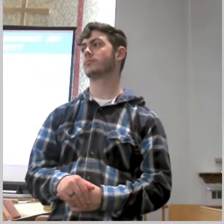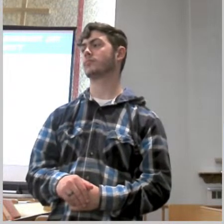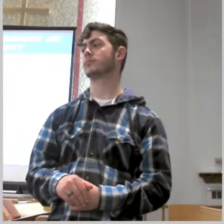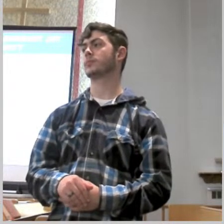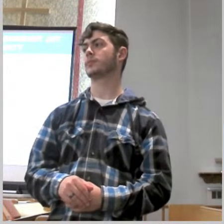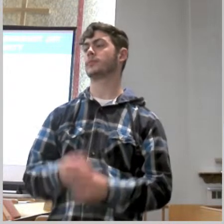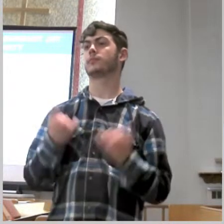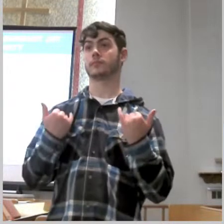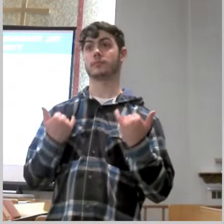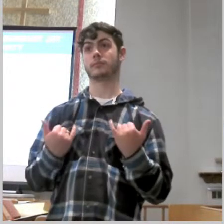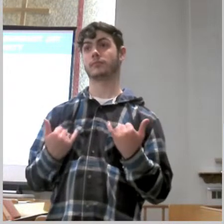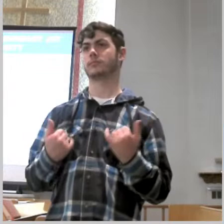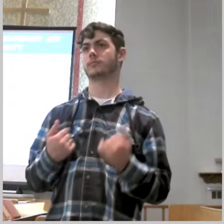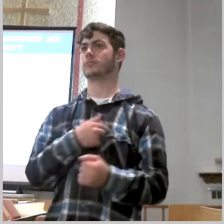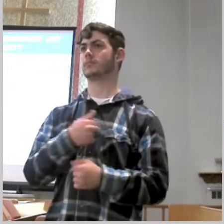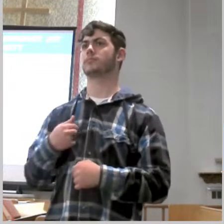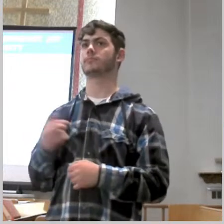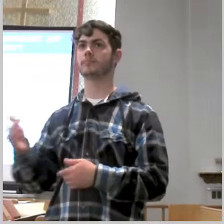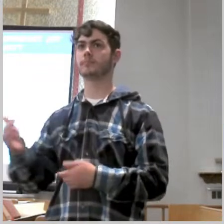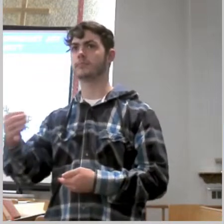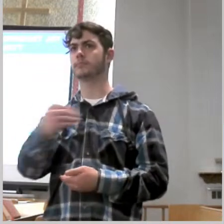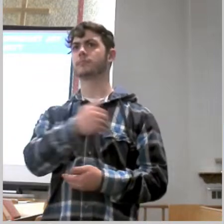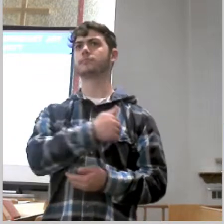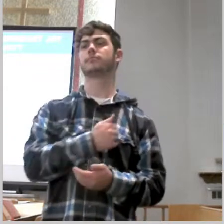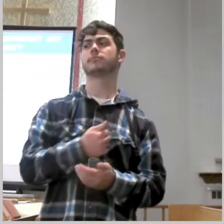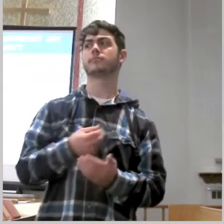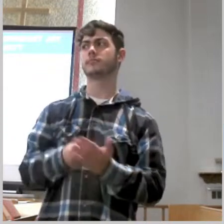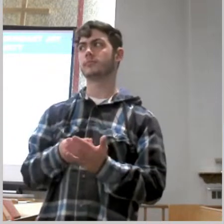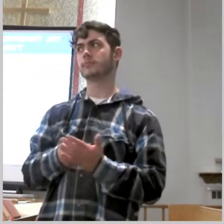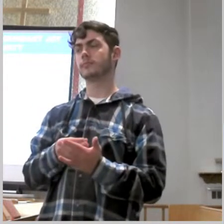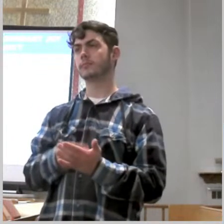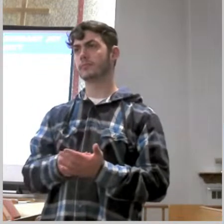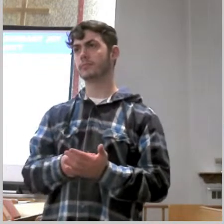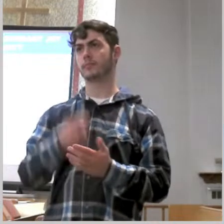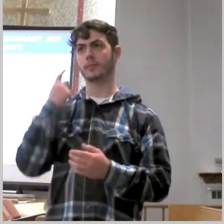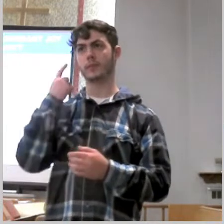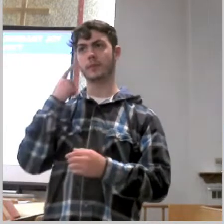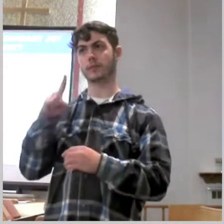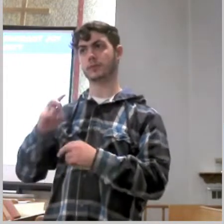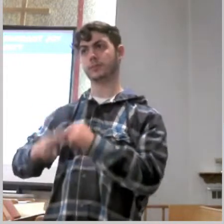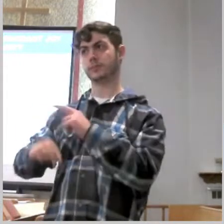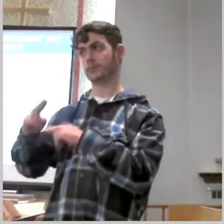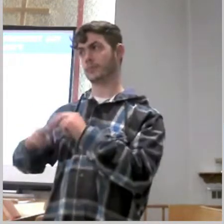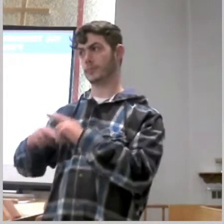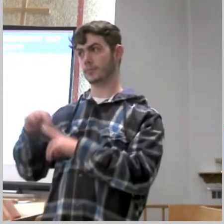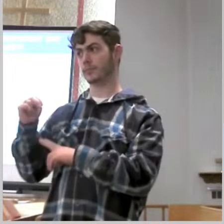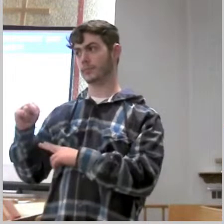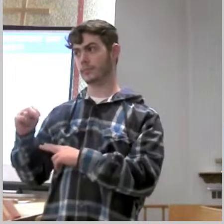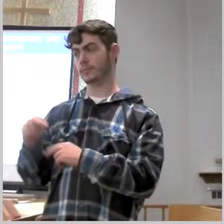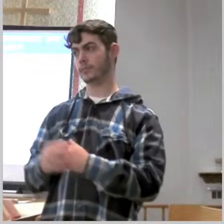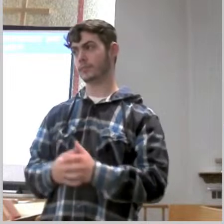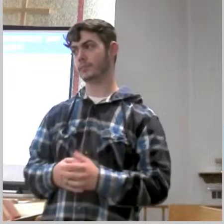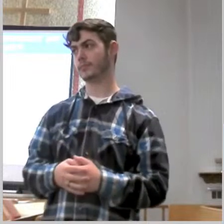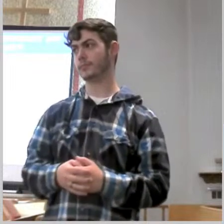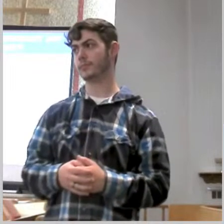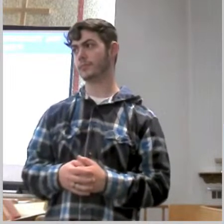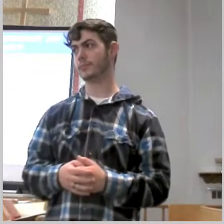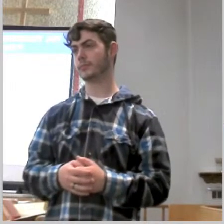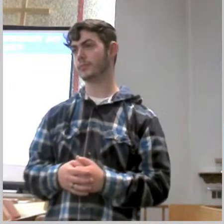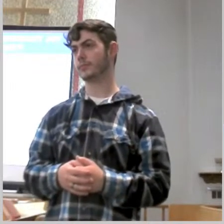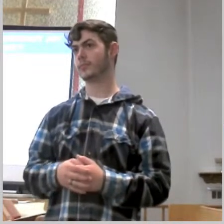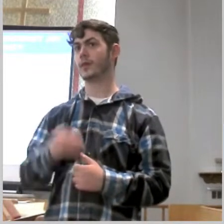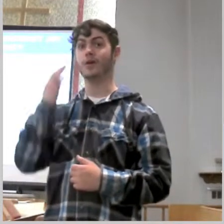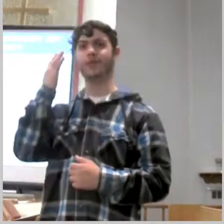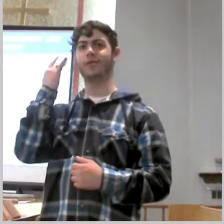capital campaign, guess what? This verse that Paul is writing to the Corinthians, guess why he's writing it to them? Because they were in